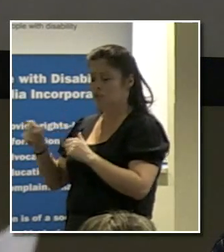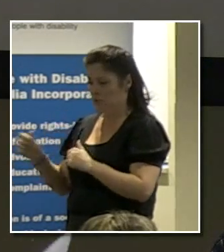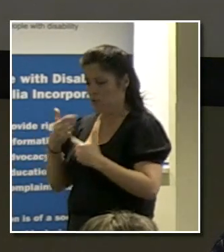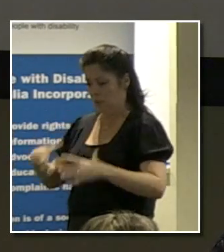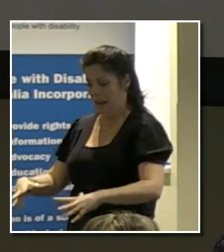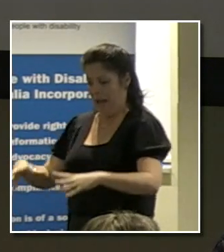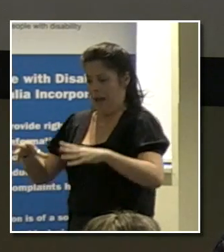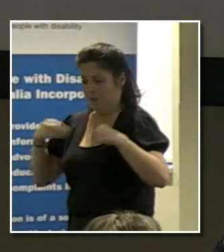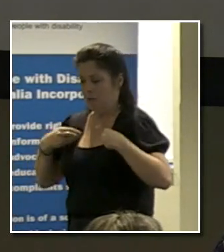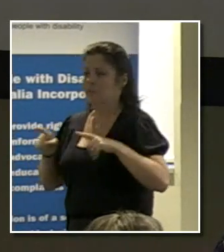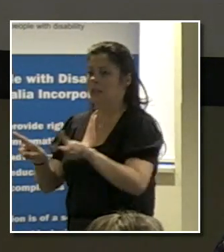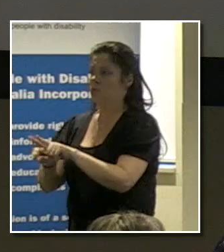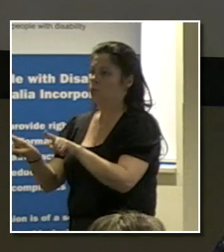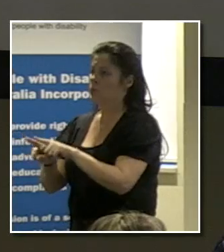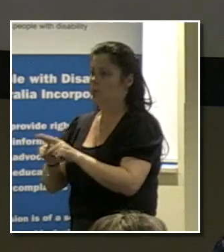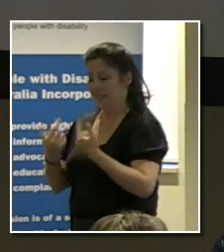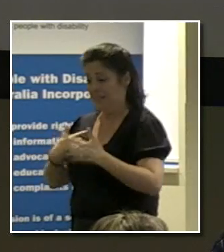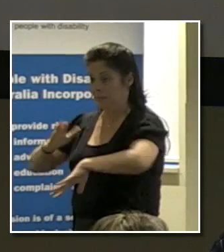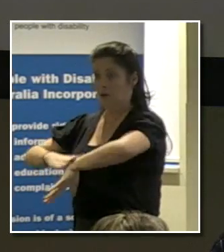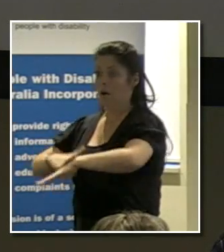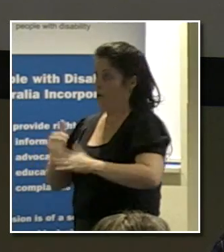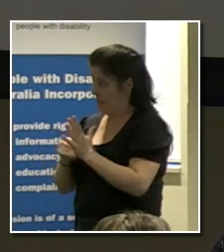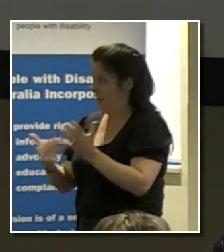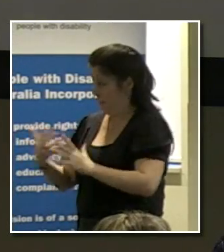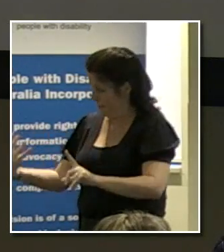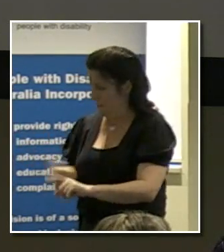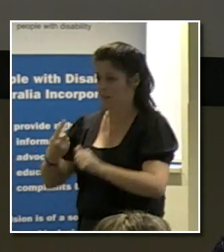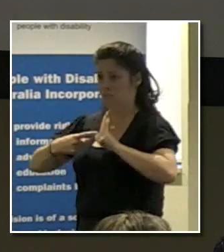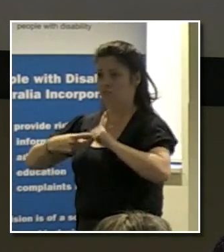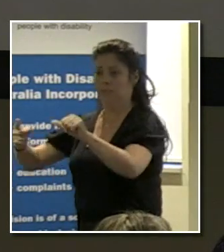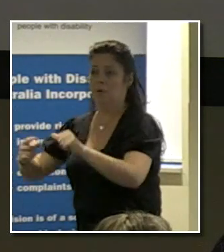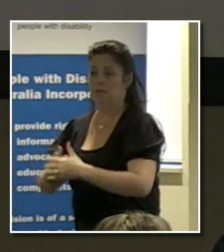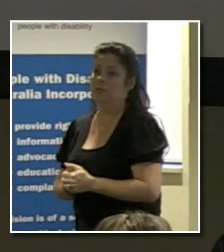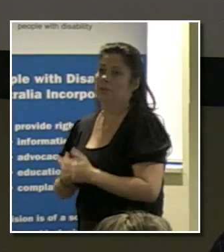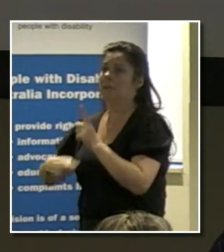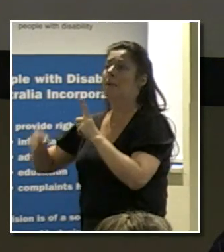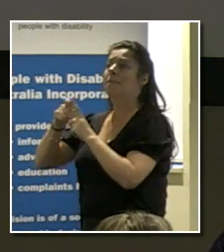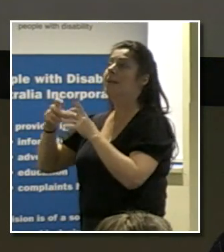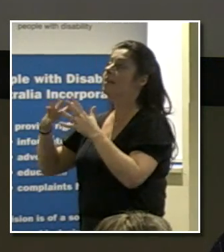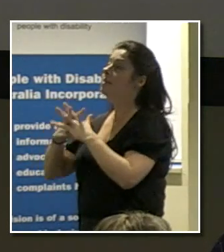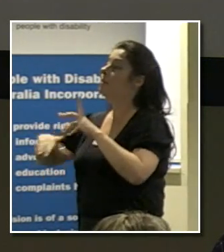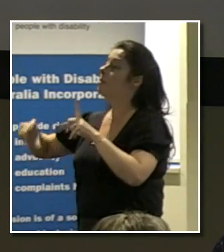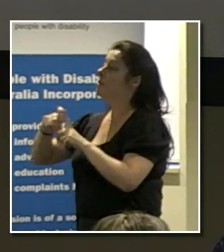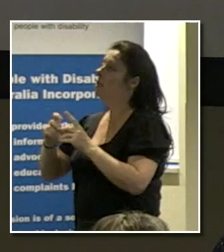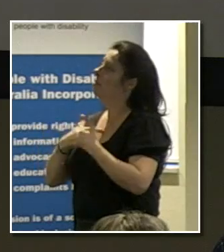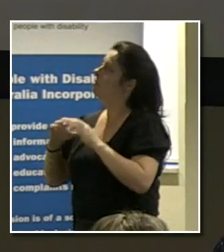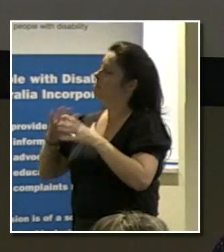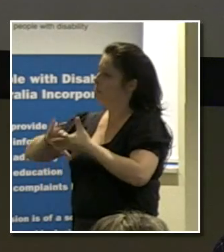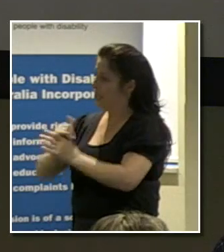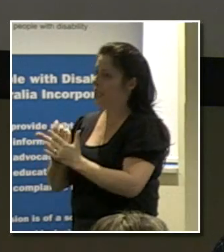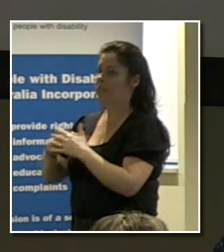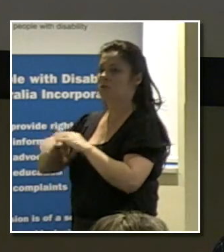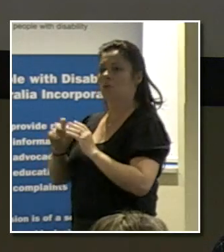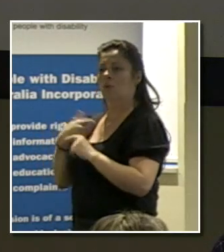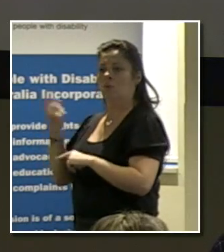on this issue. PWD was also pleased at the decision to call a Senate inquiry into abuse